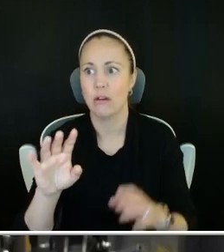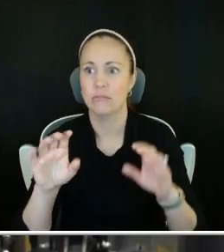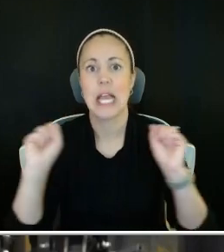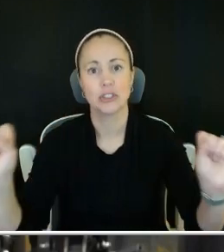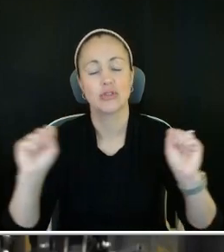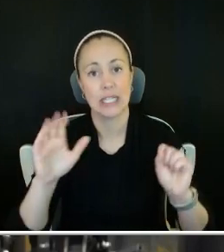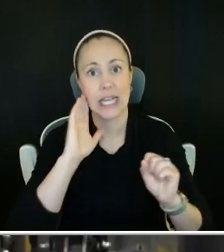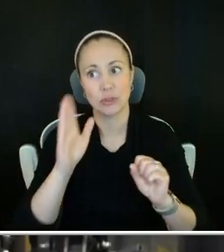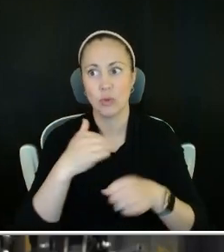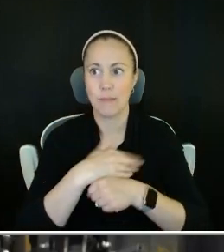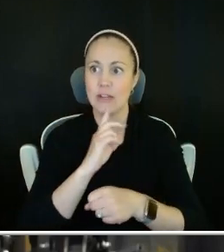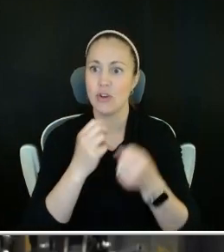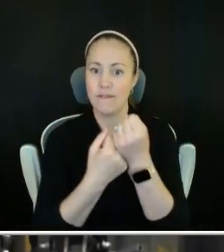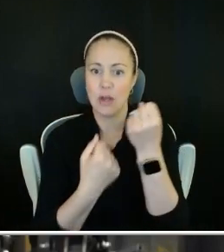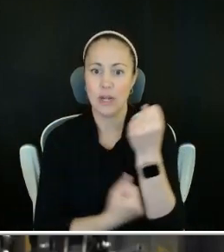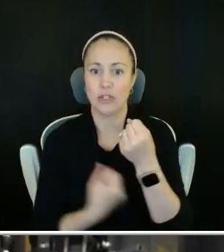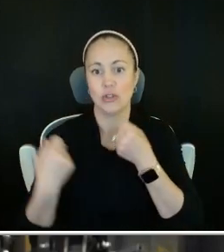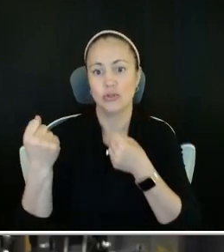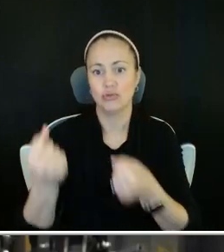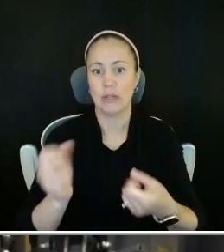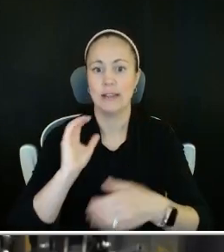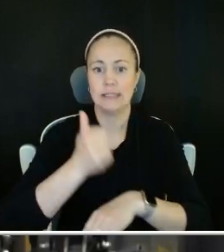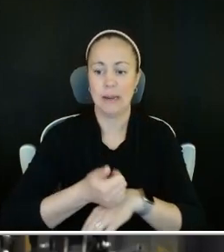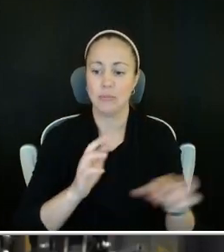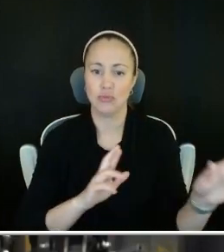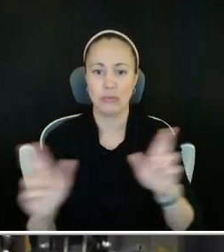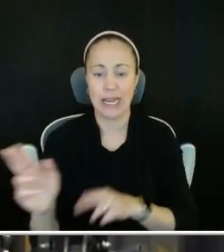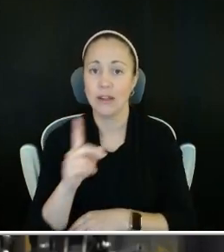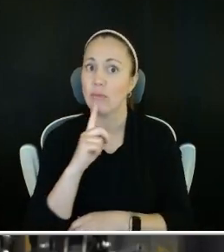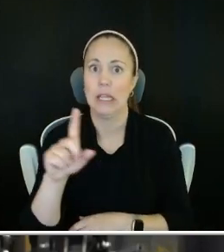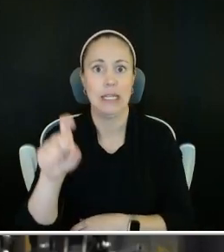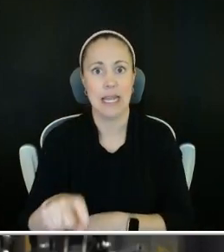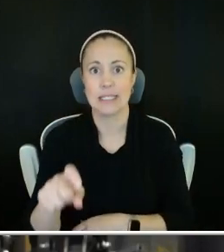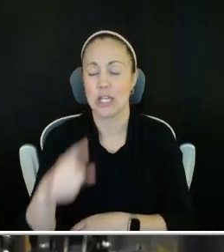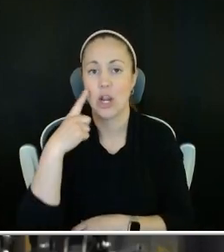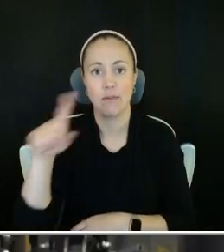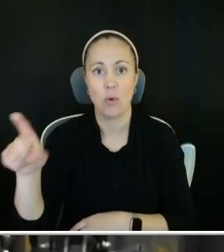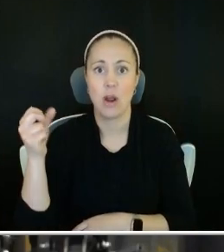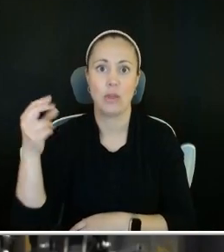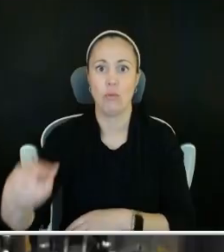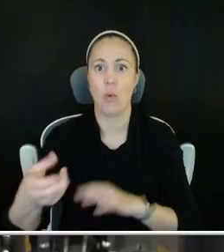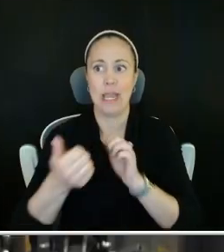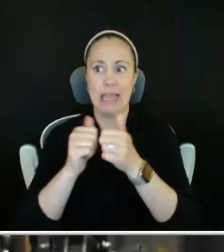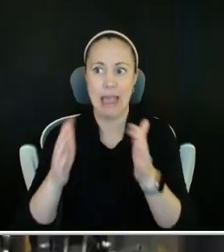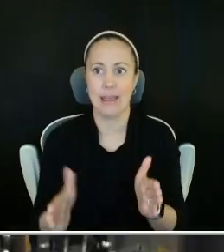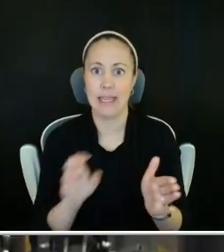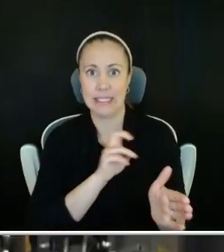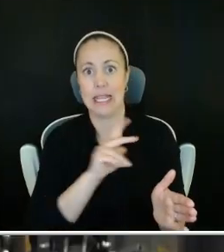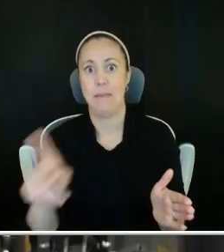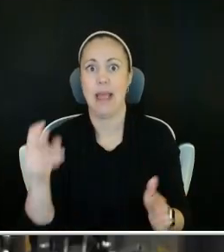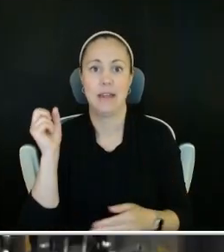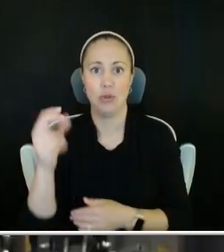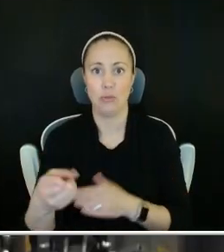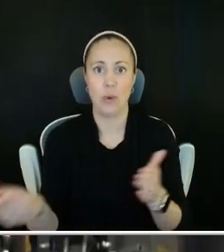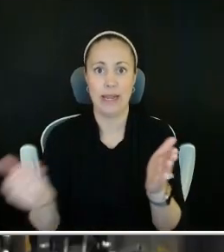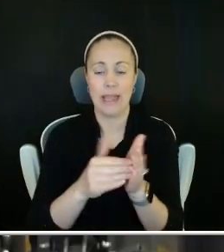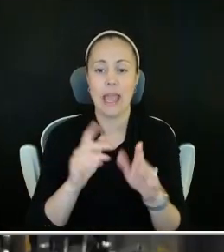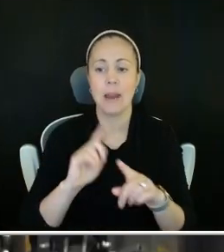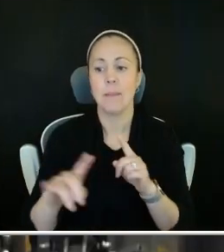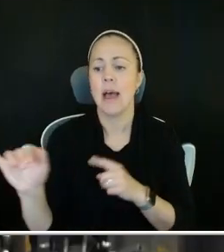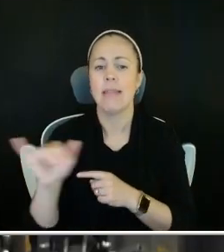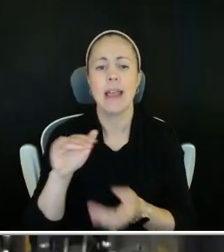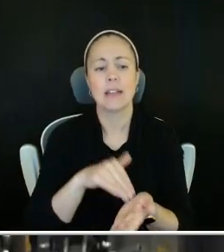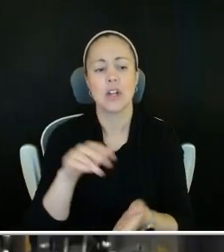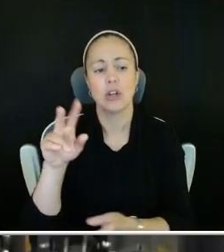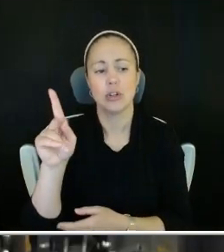strength that are just really necessary for a throwing athlete to eventually get back into throwing. But just like Dr. Key said earlier